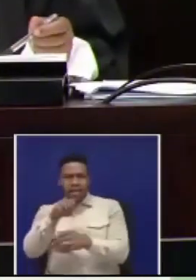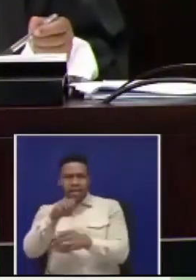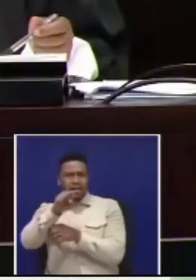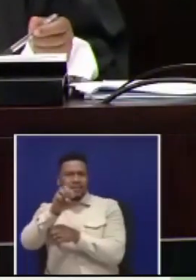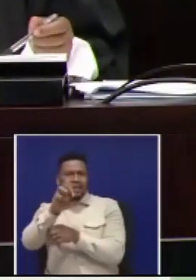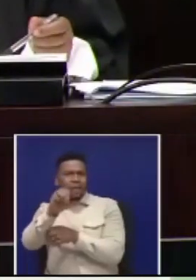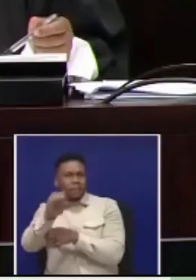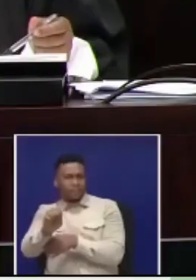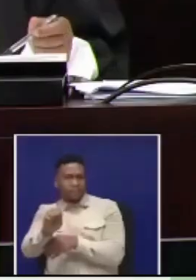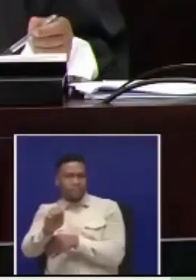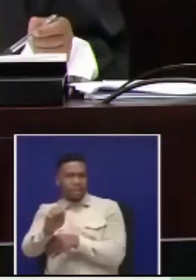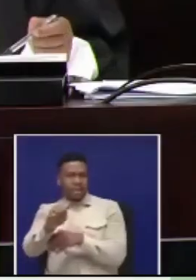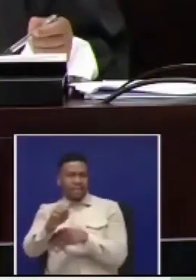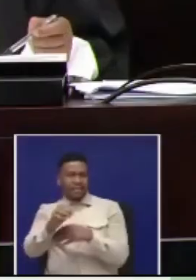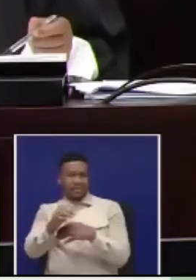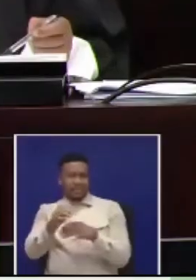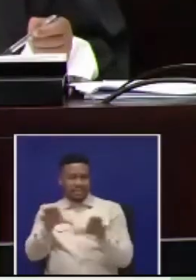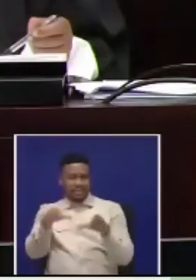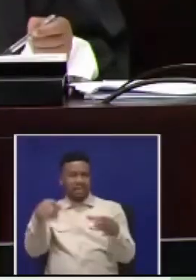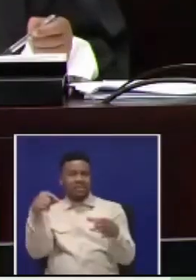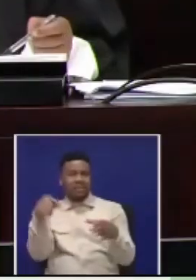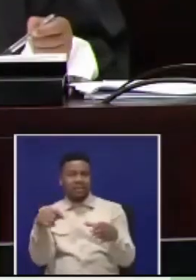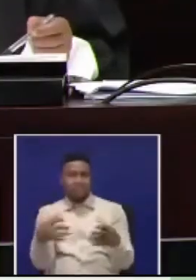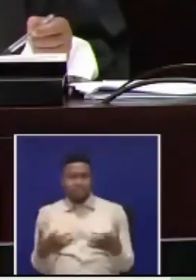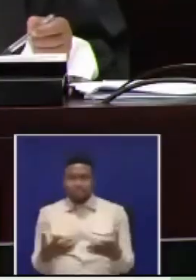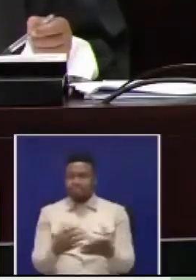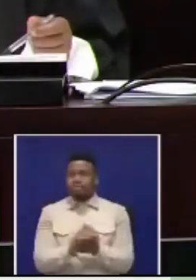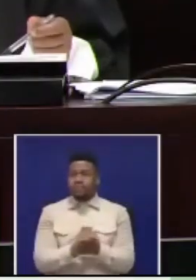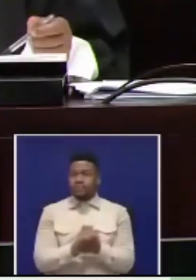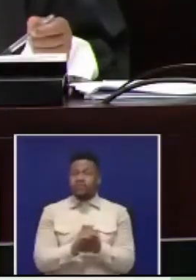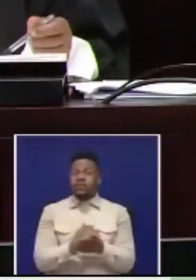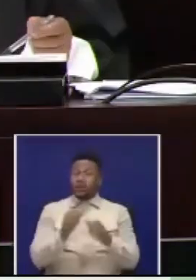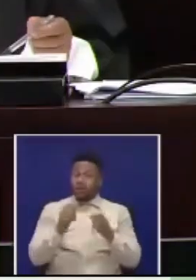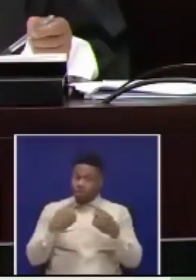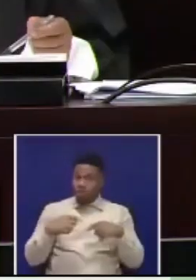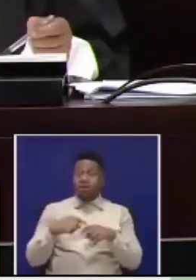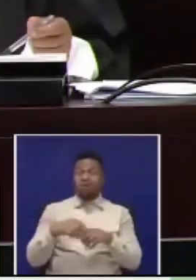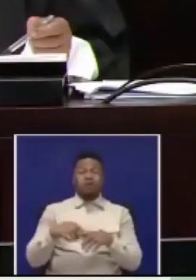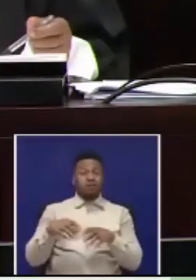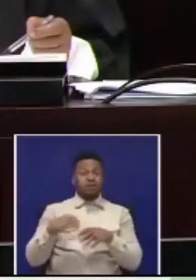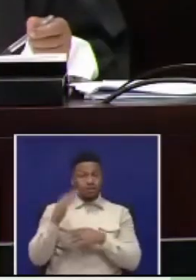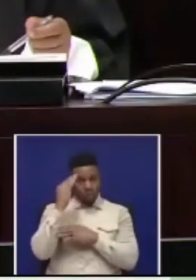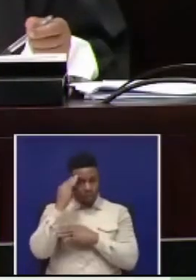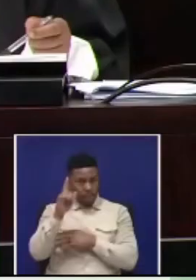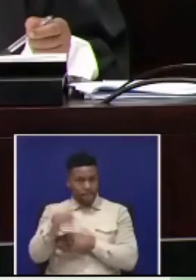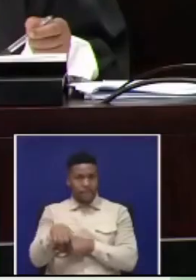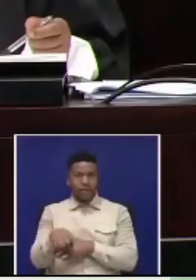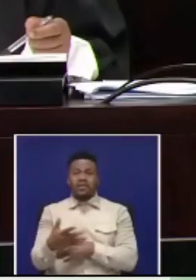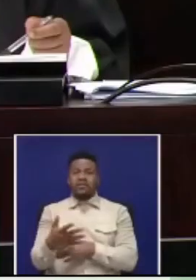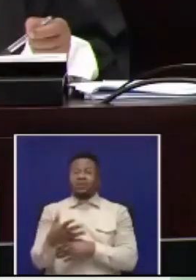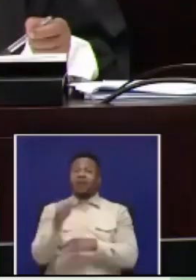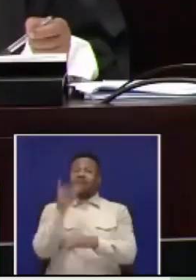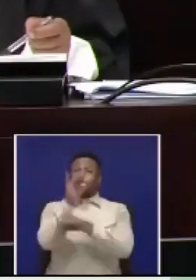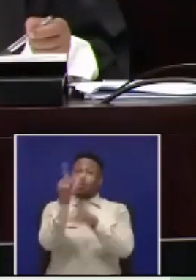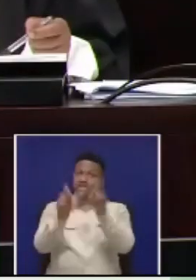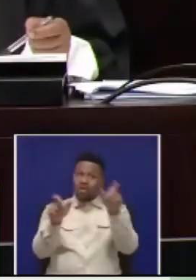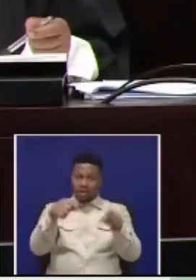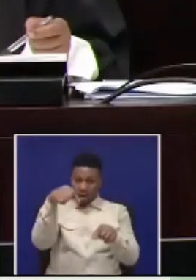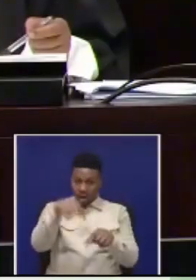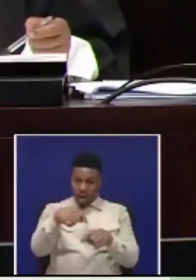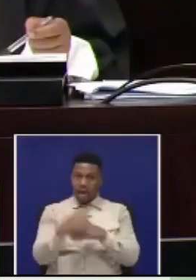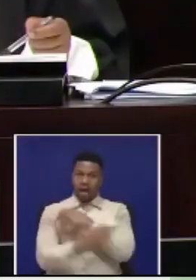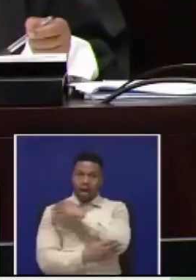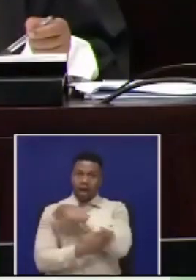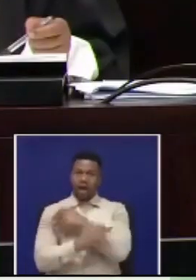sector. And we must acknowledge that there are certain parts of the country where specific foreign nationals have been identified as the